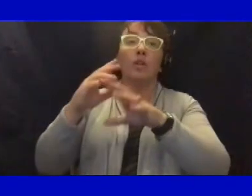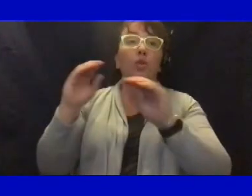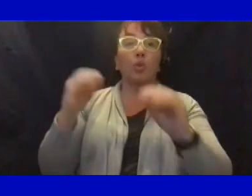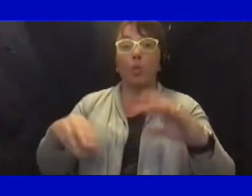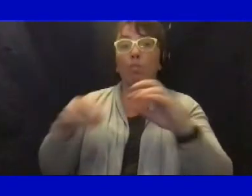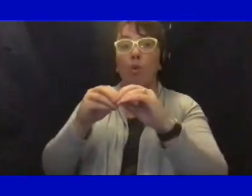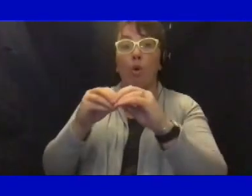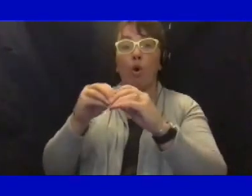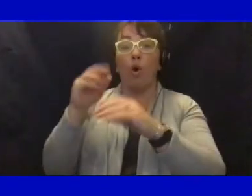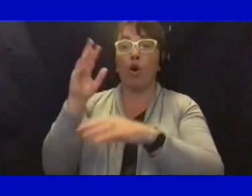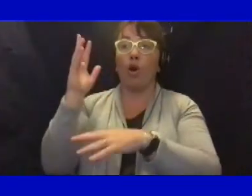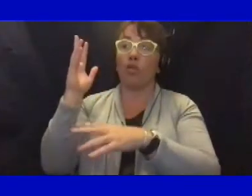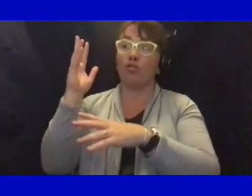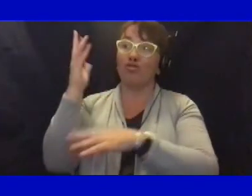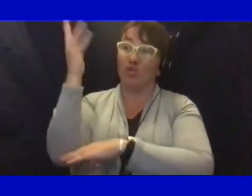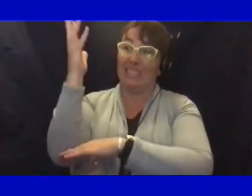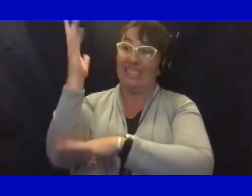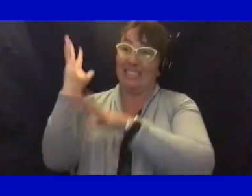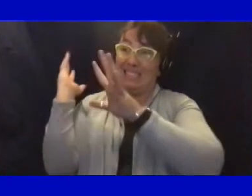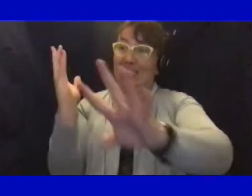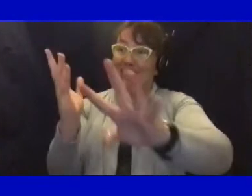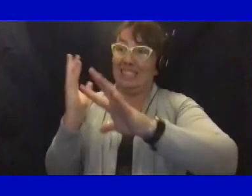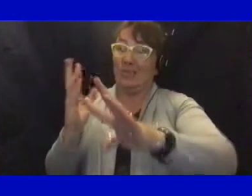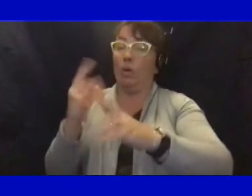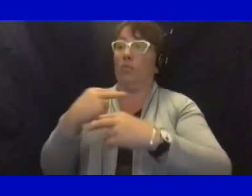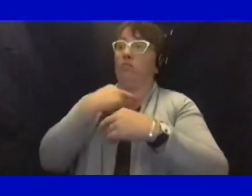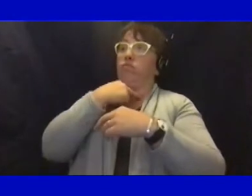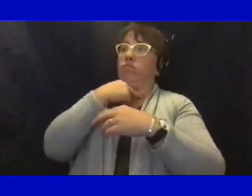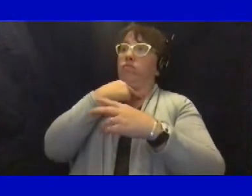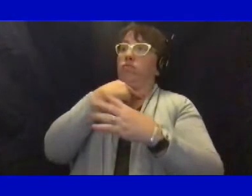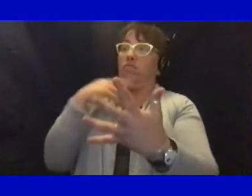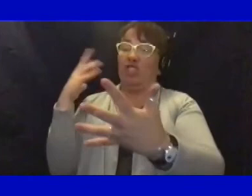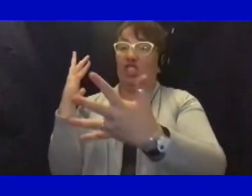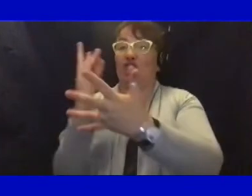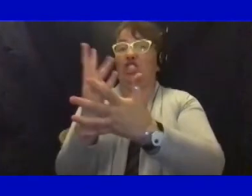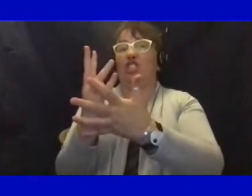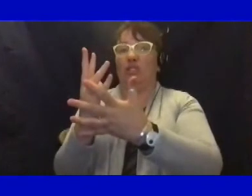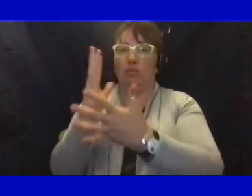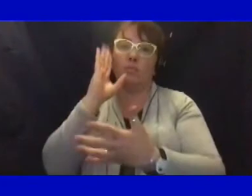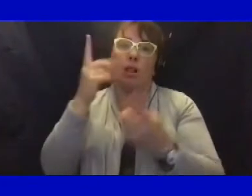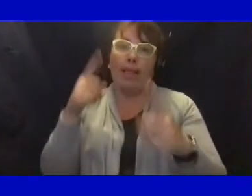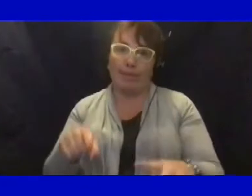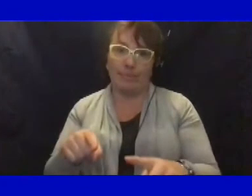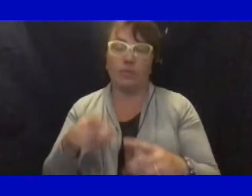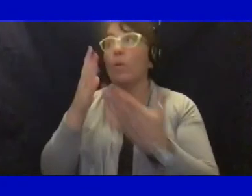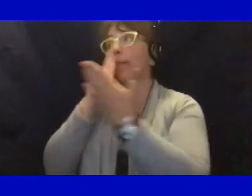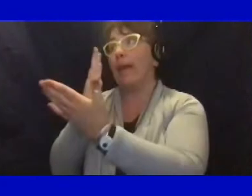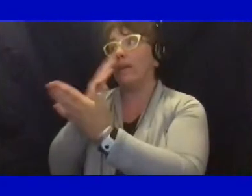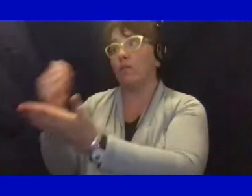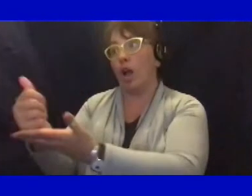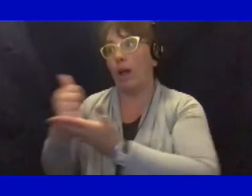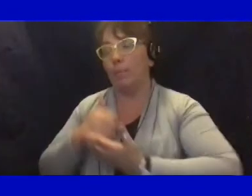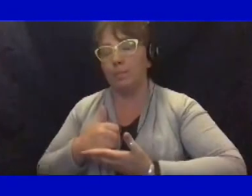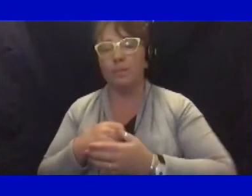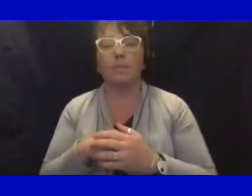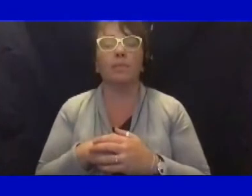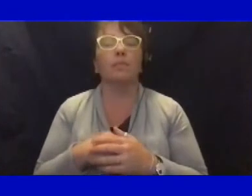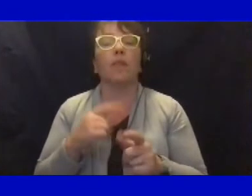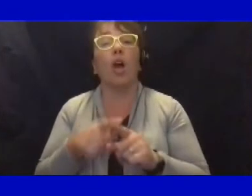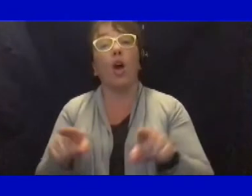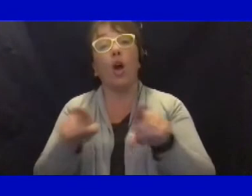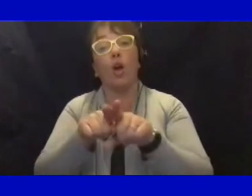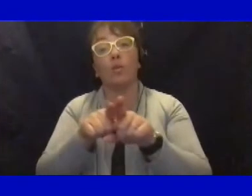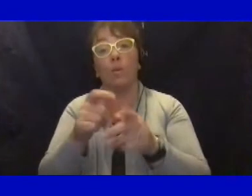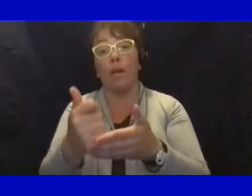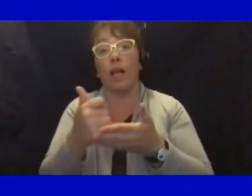of the community on Noble Creek. And they're similarly partnering with us on the Little San